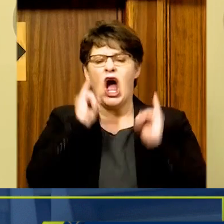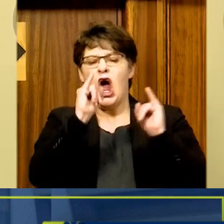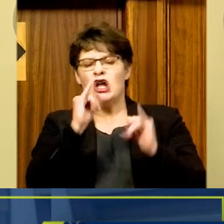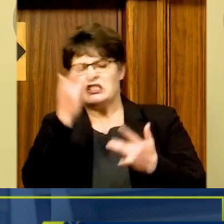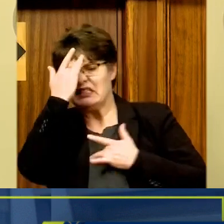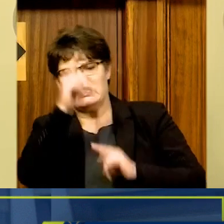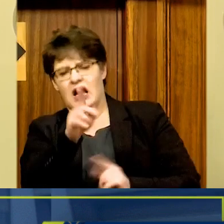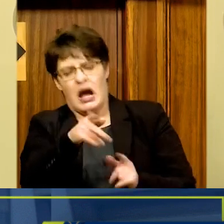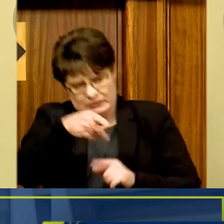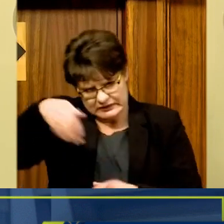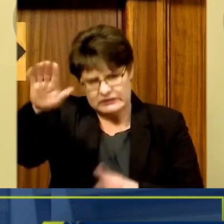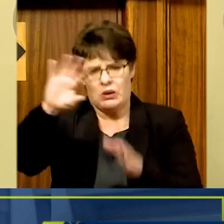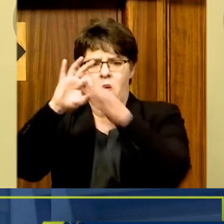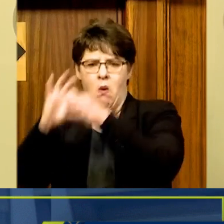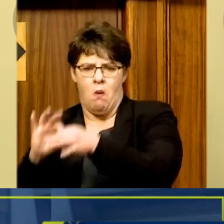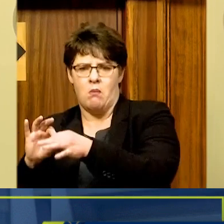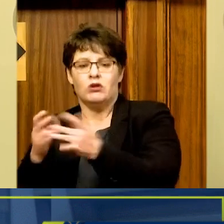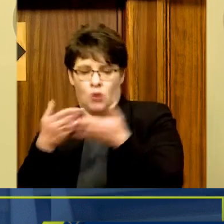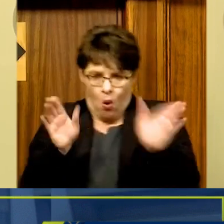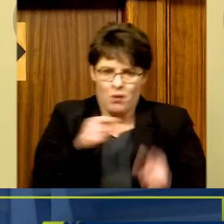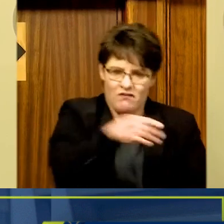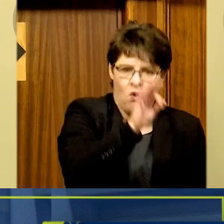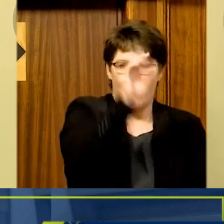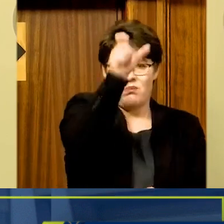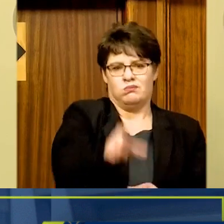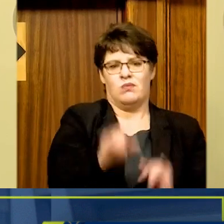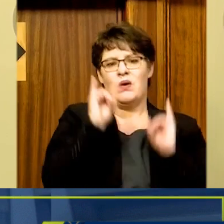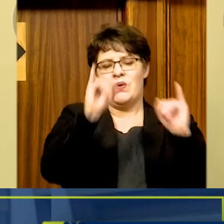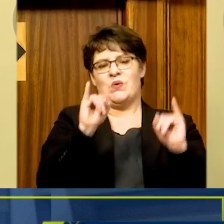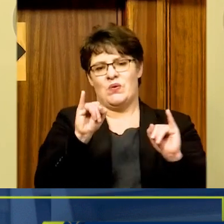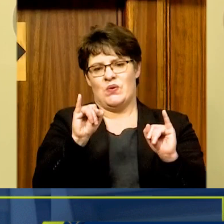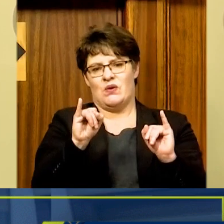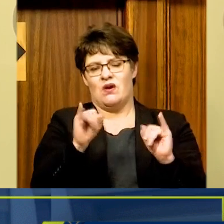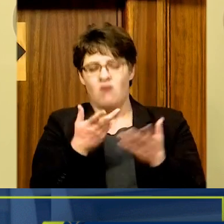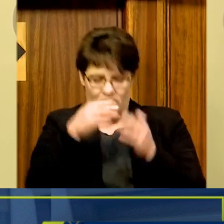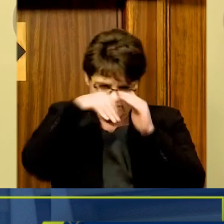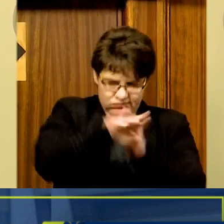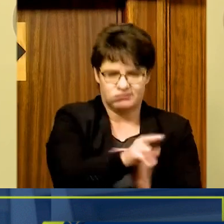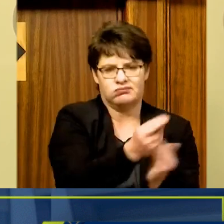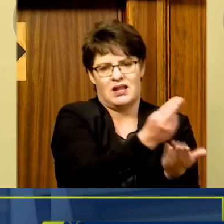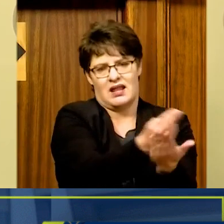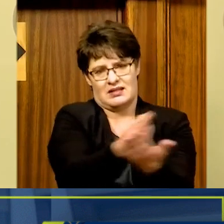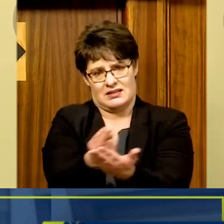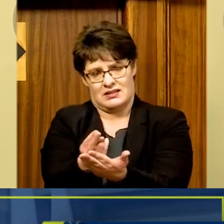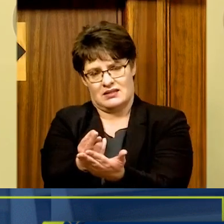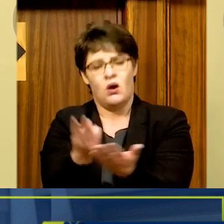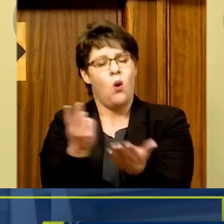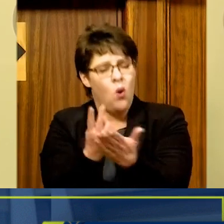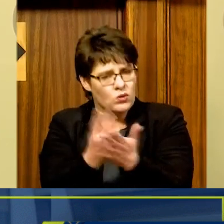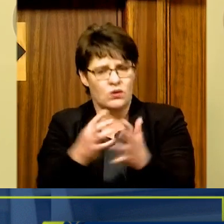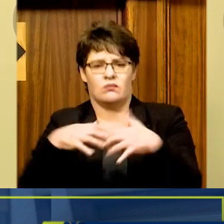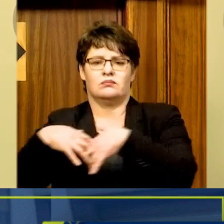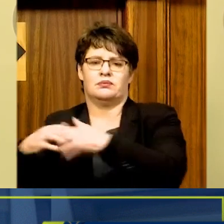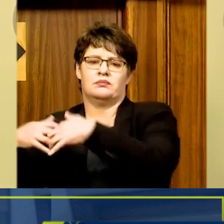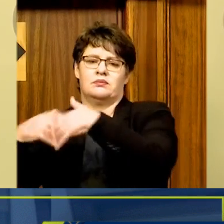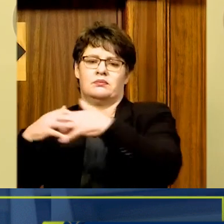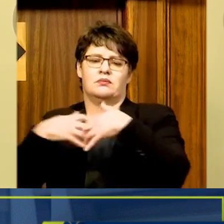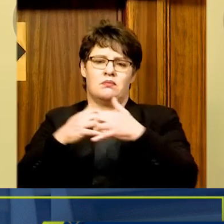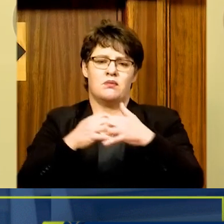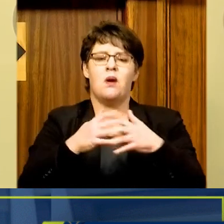the conversion of some areas of hospitals into additional ward space, and the erection of